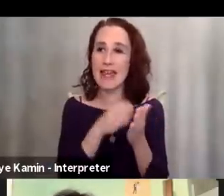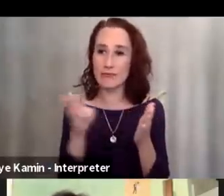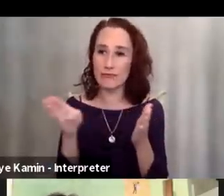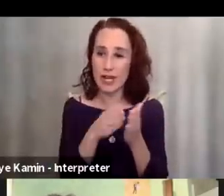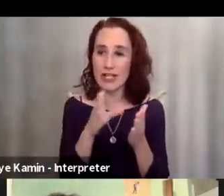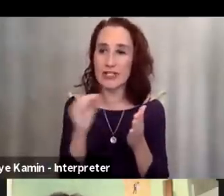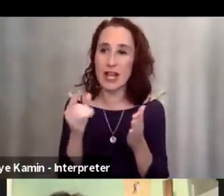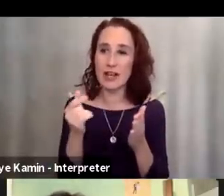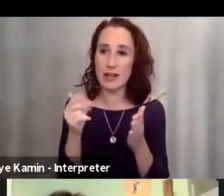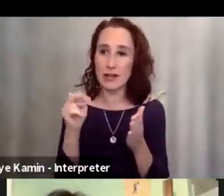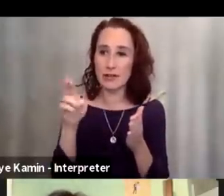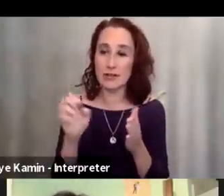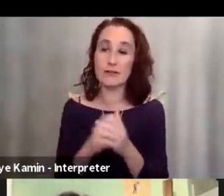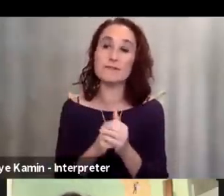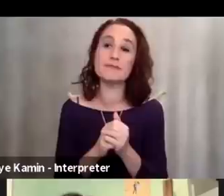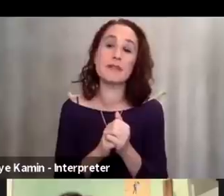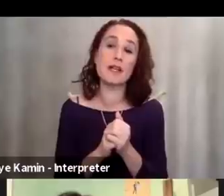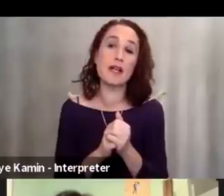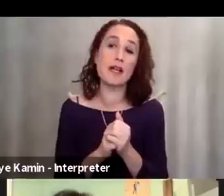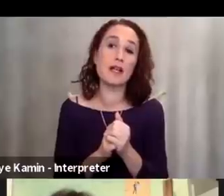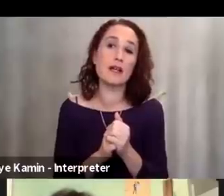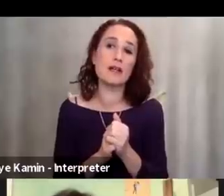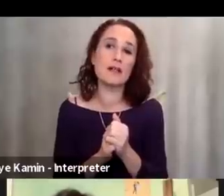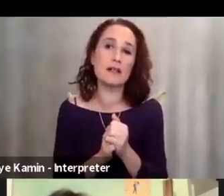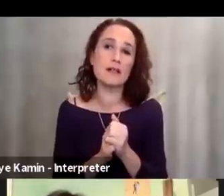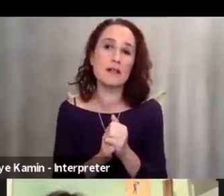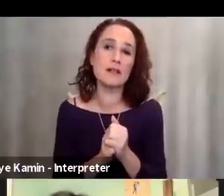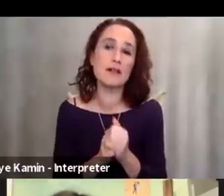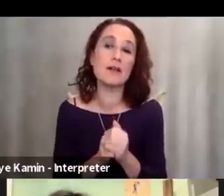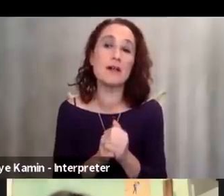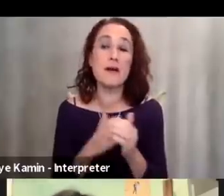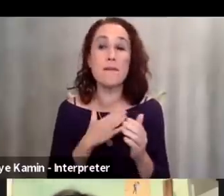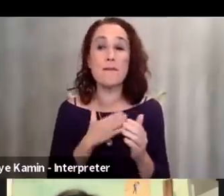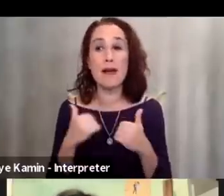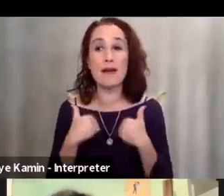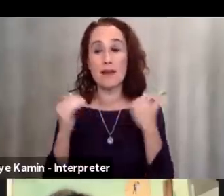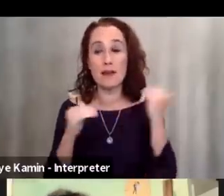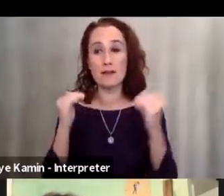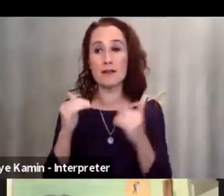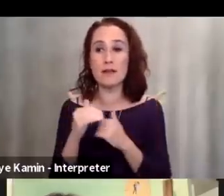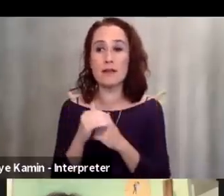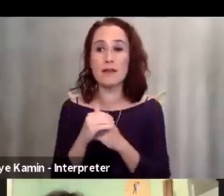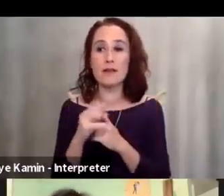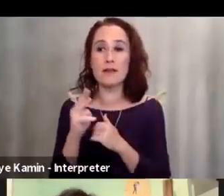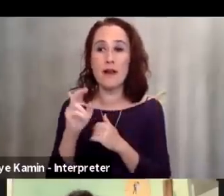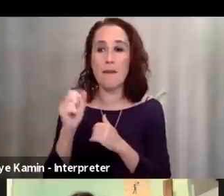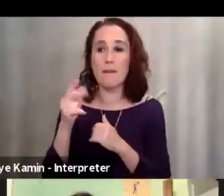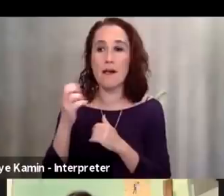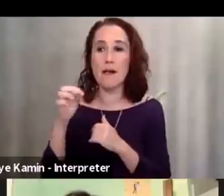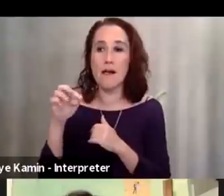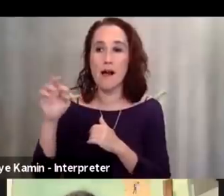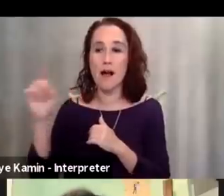write. When I realized that my young adult book, A Mullen Bound, was actually not a young adult book, it was a middle grade